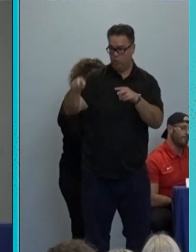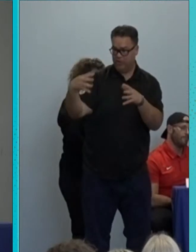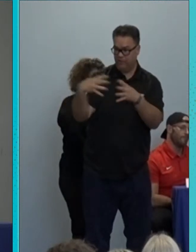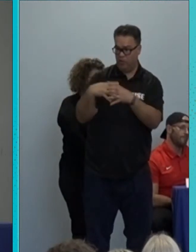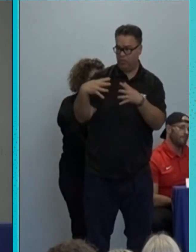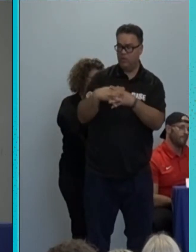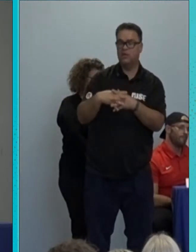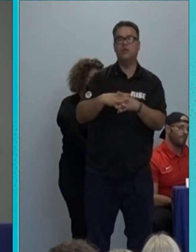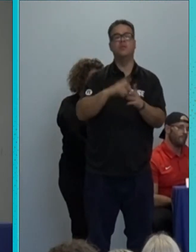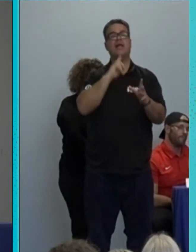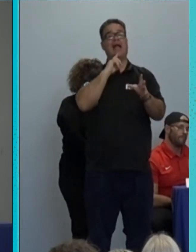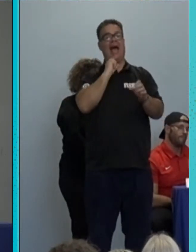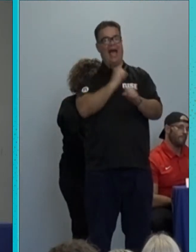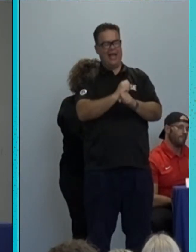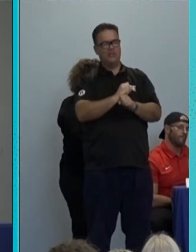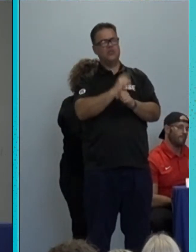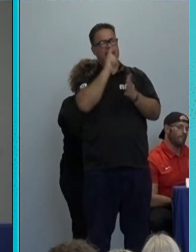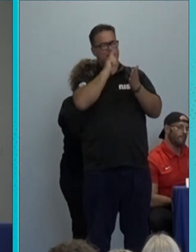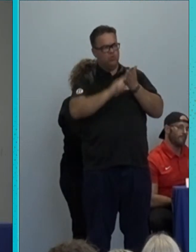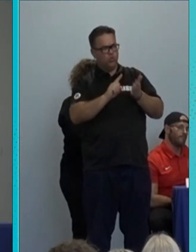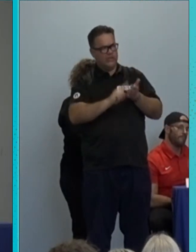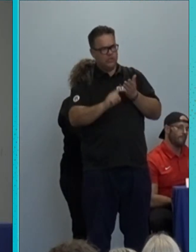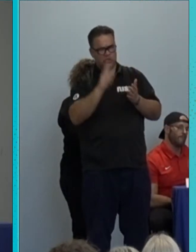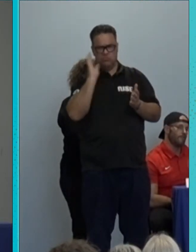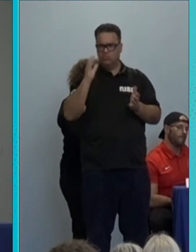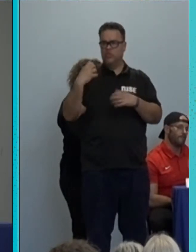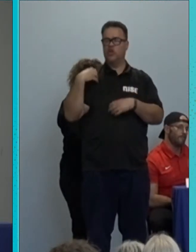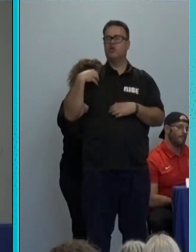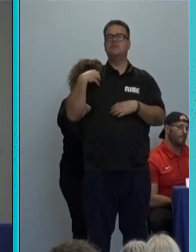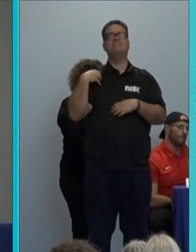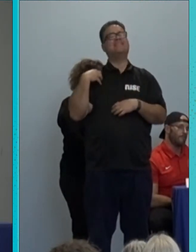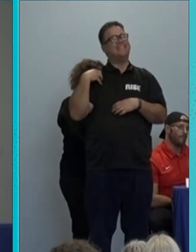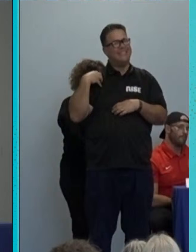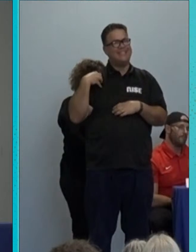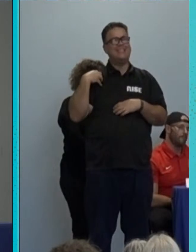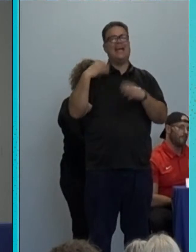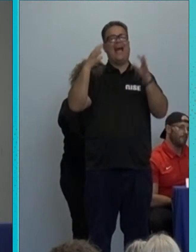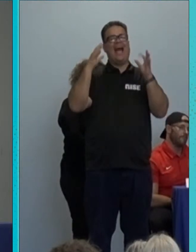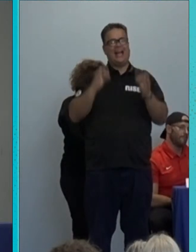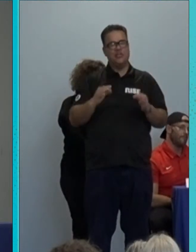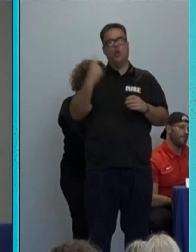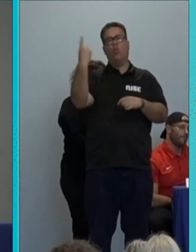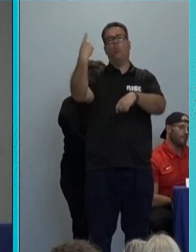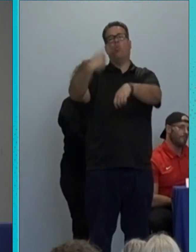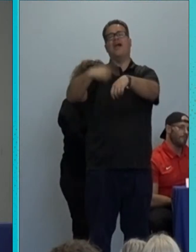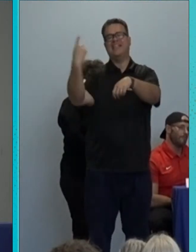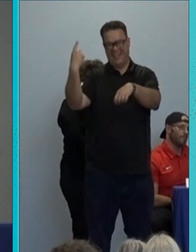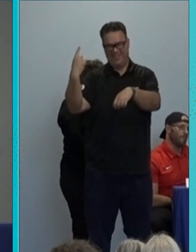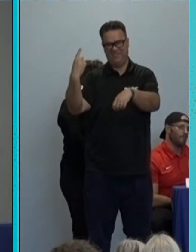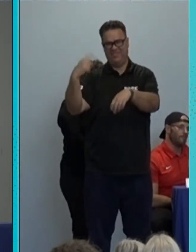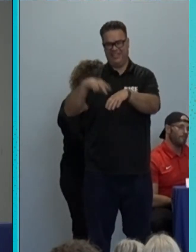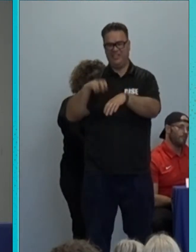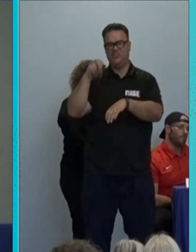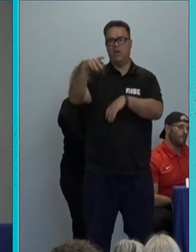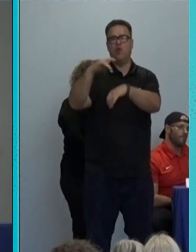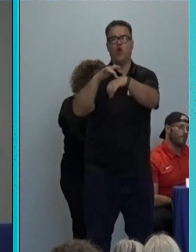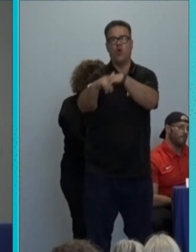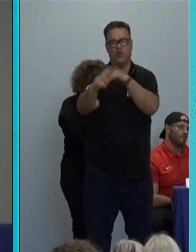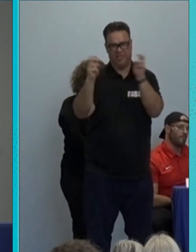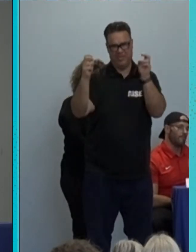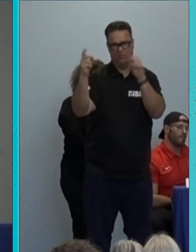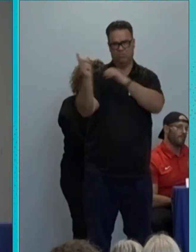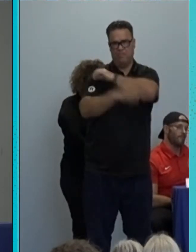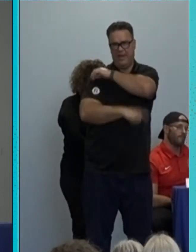But actually, when I talked to the coach, he said, yeah, there was one time when he jumped off